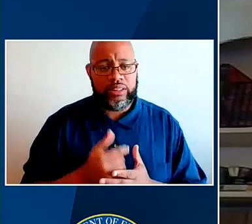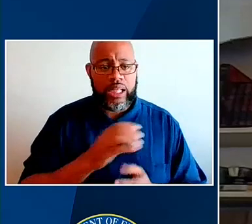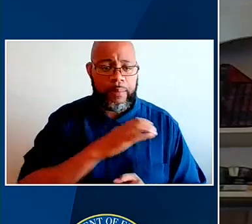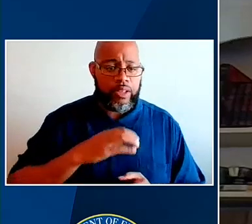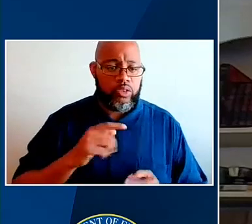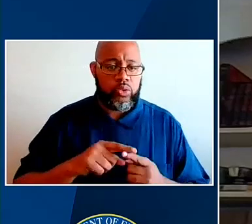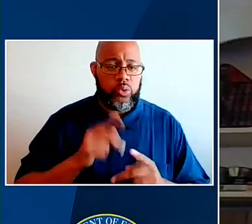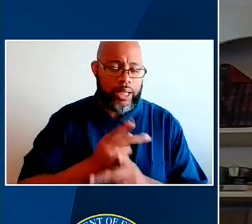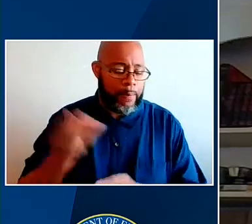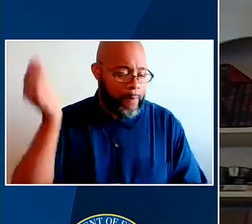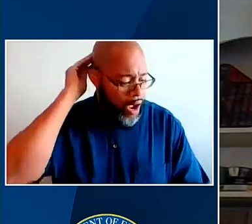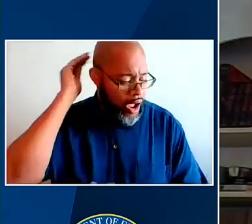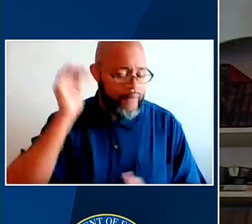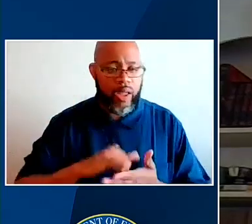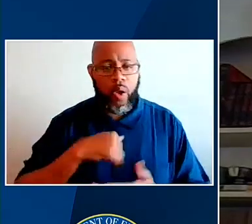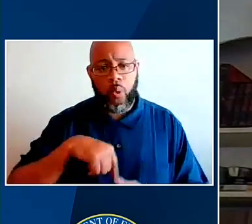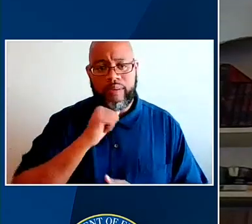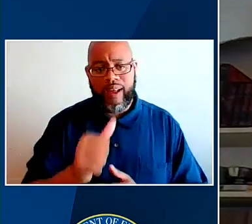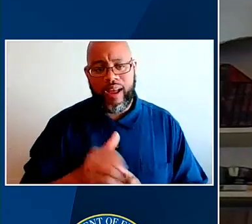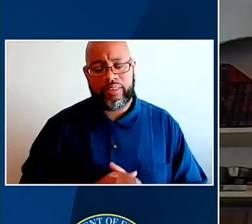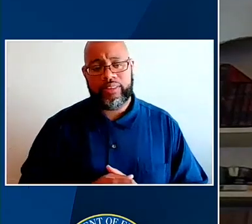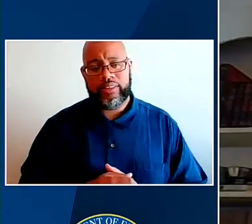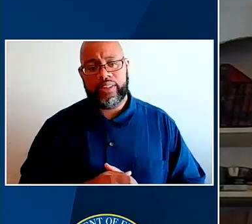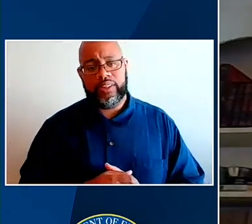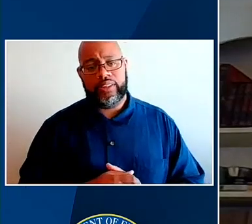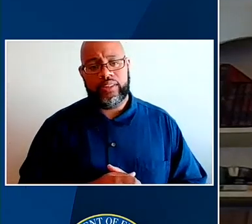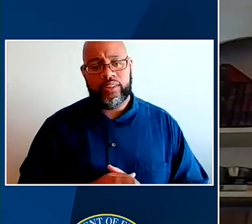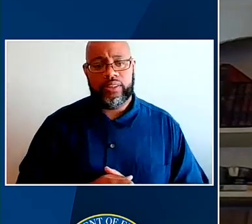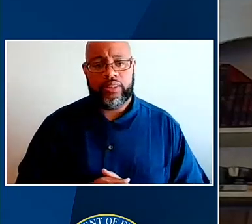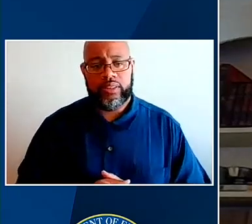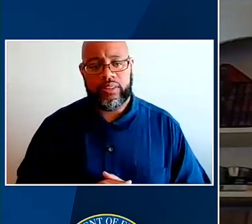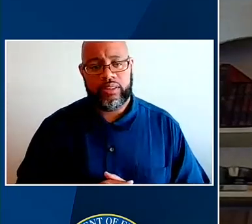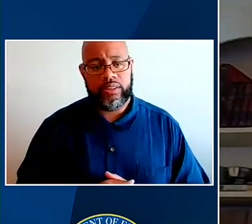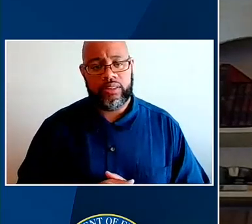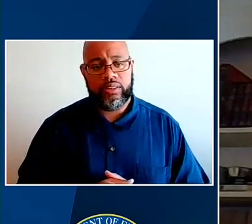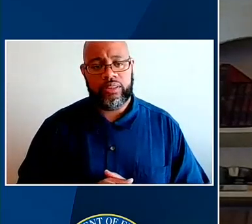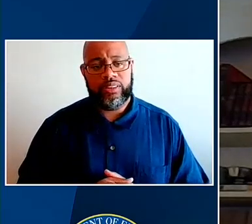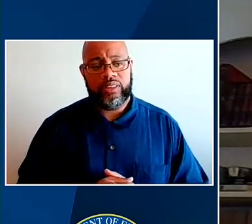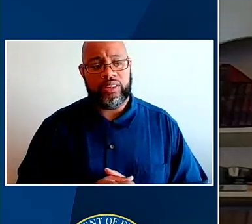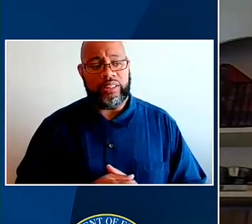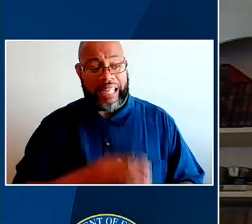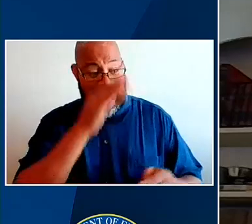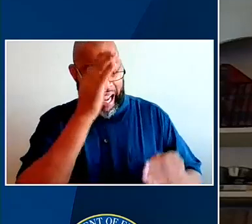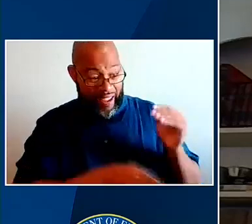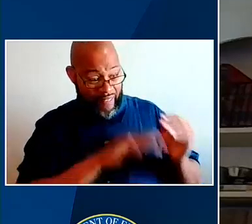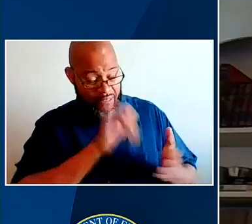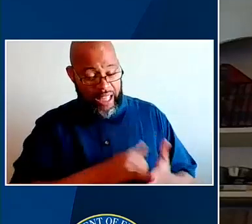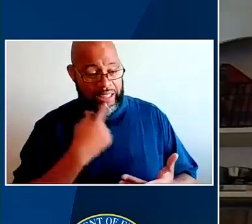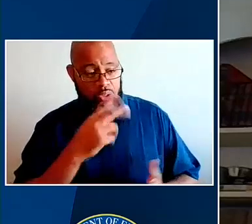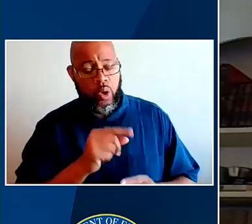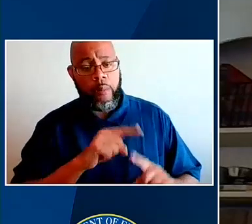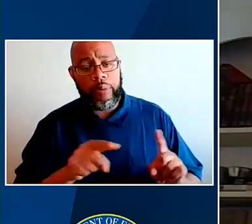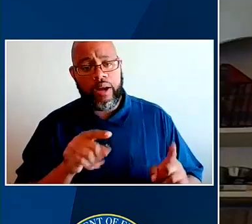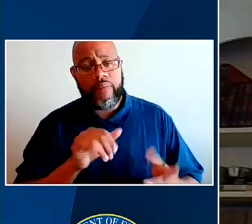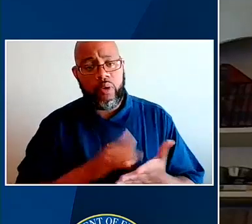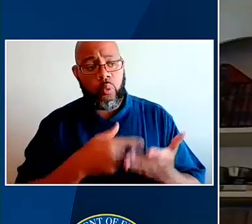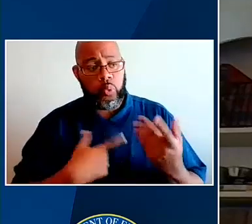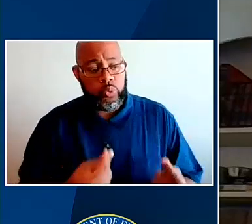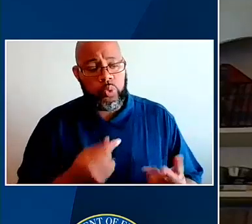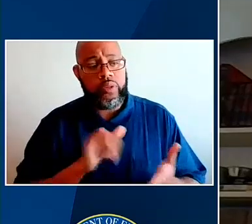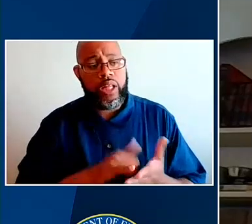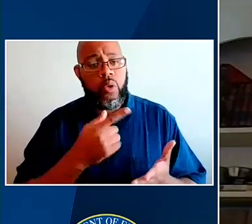keep that in mind, that we are not we're not closing the door on that and saying, no, this is what we do. This is what we're going to continue